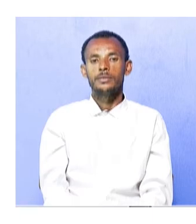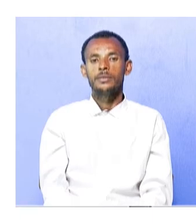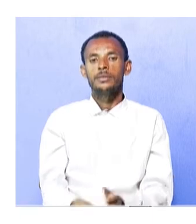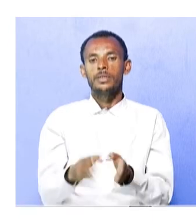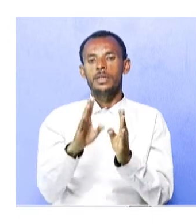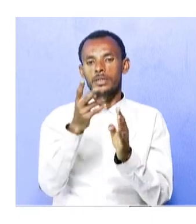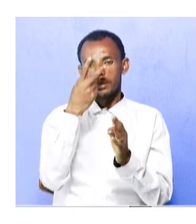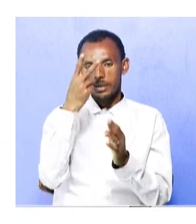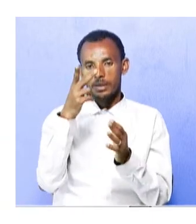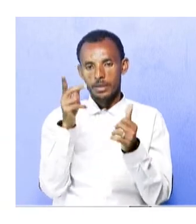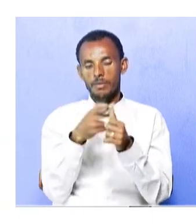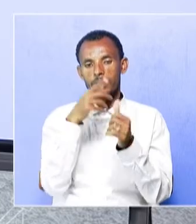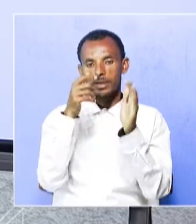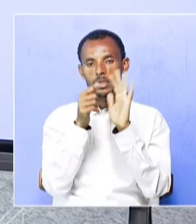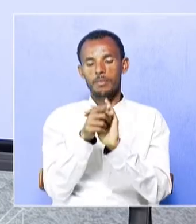let's see the first example.